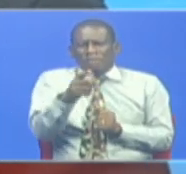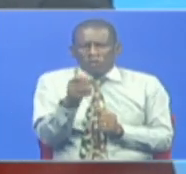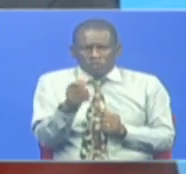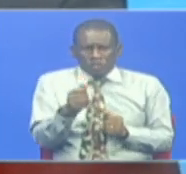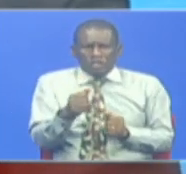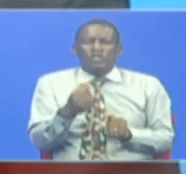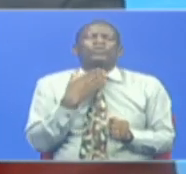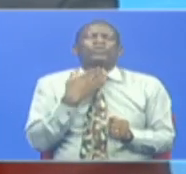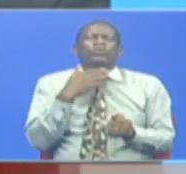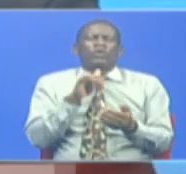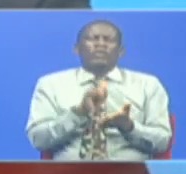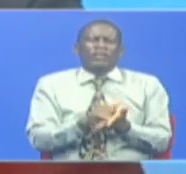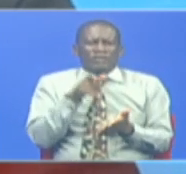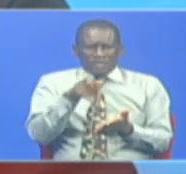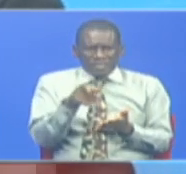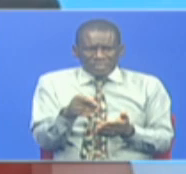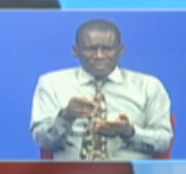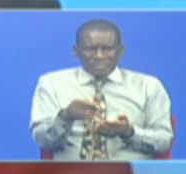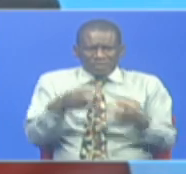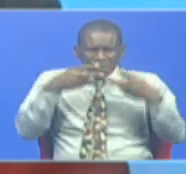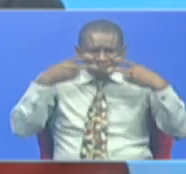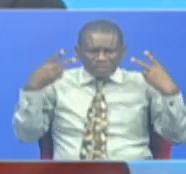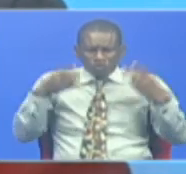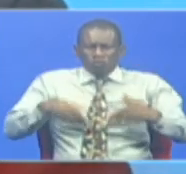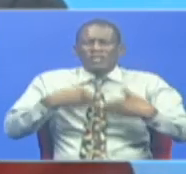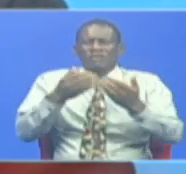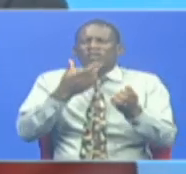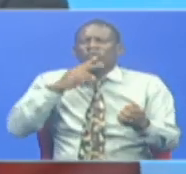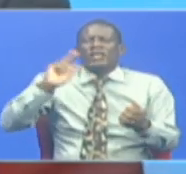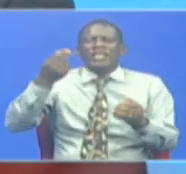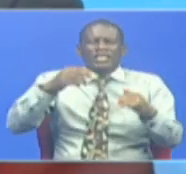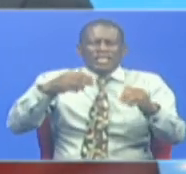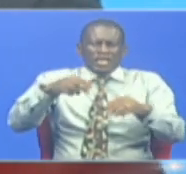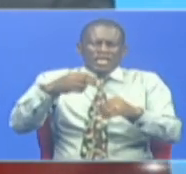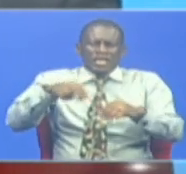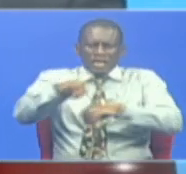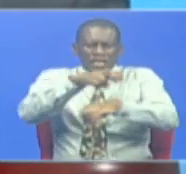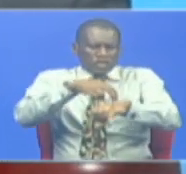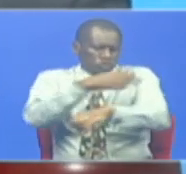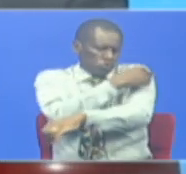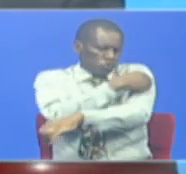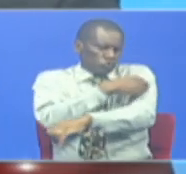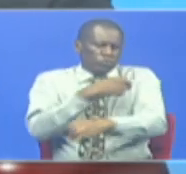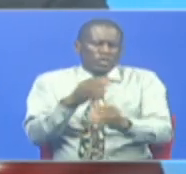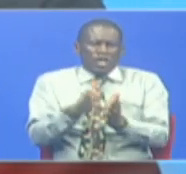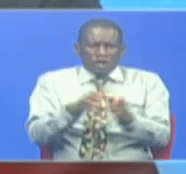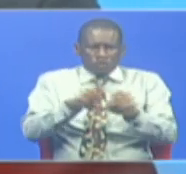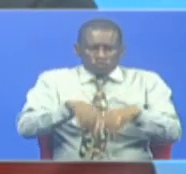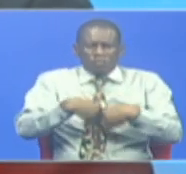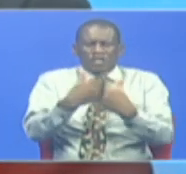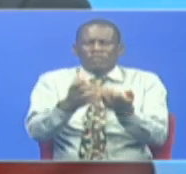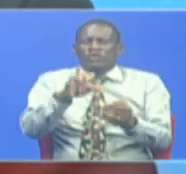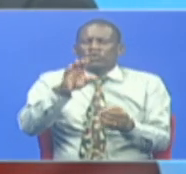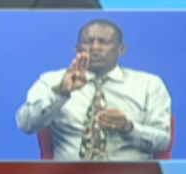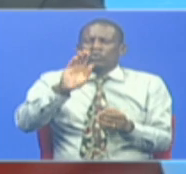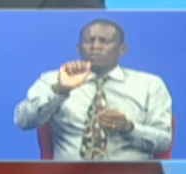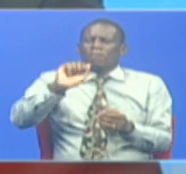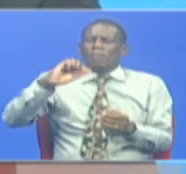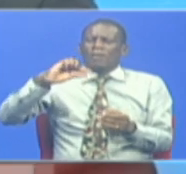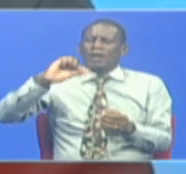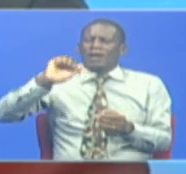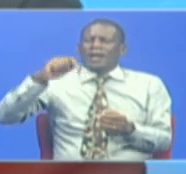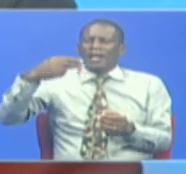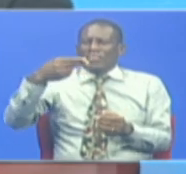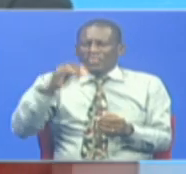intend that donation to go towards Kenyatta National Hospital, towards Mbagathi, as well as